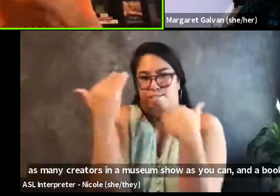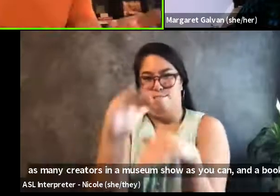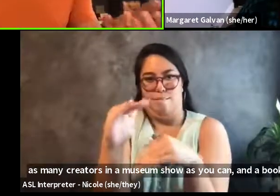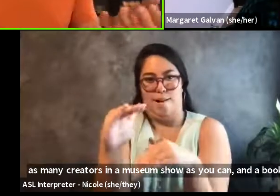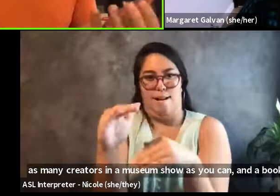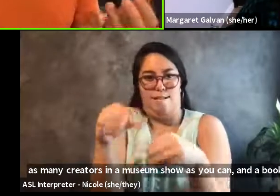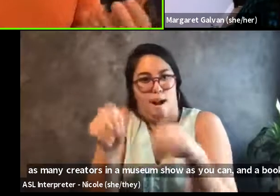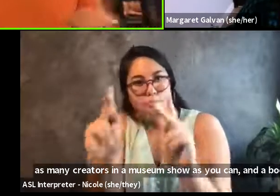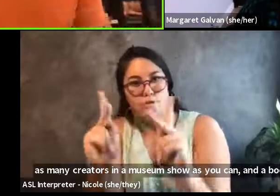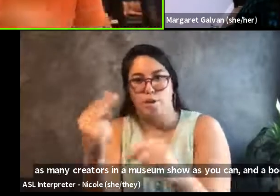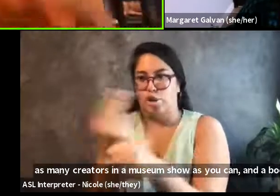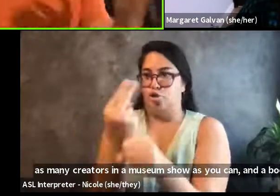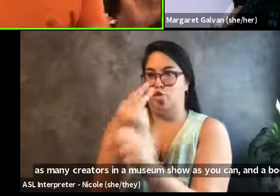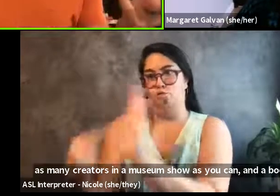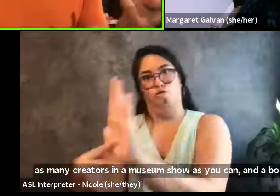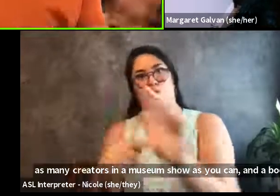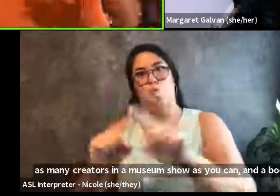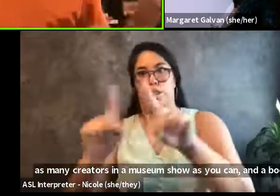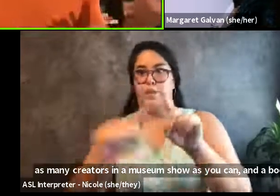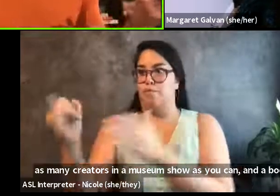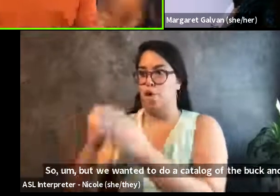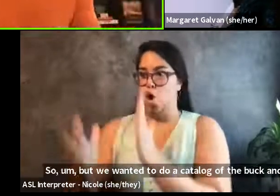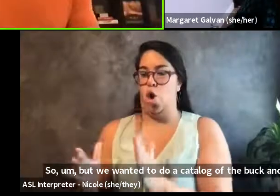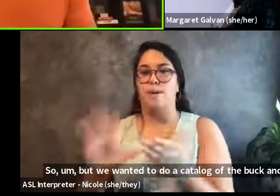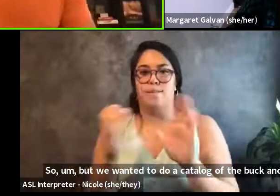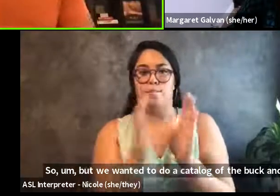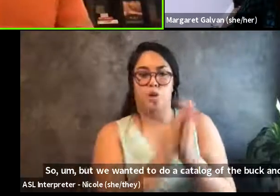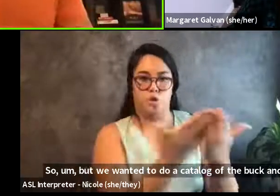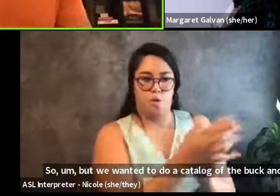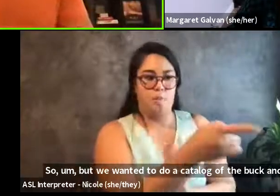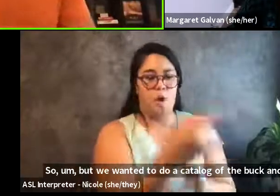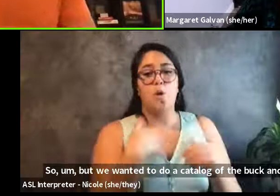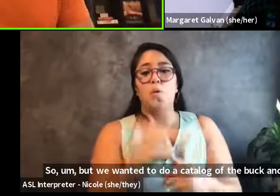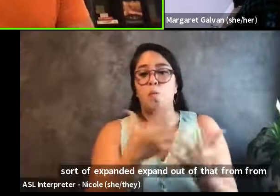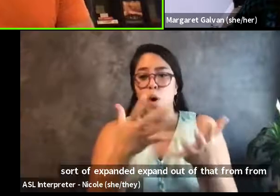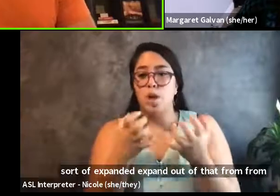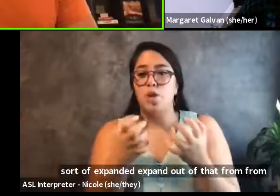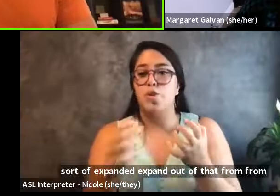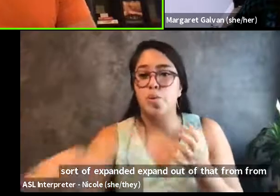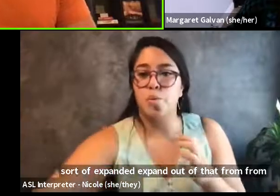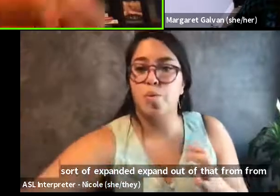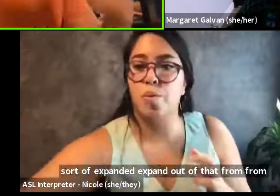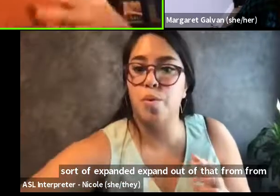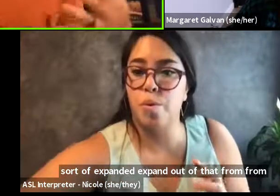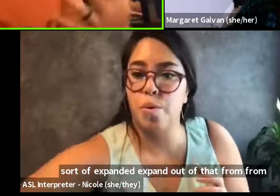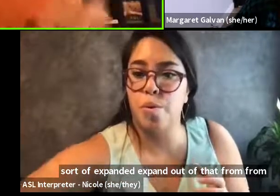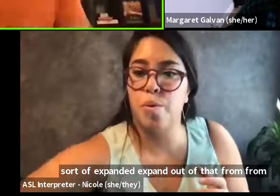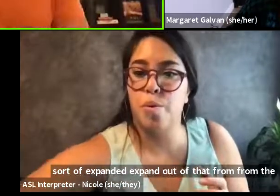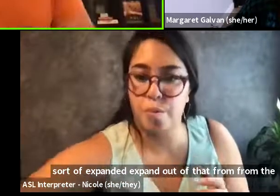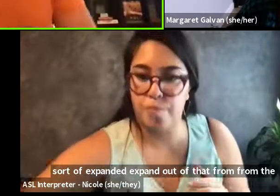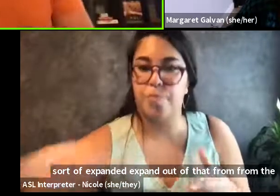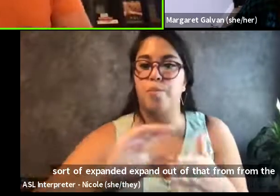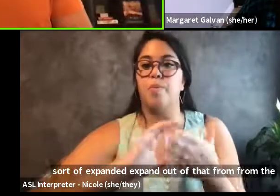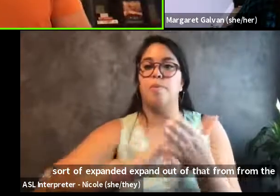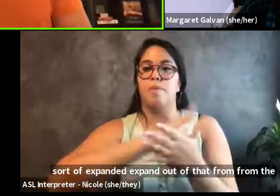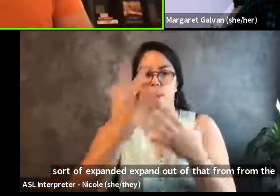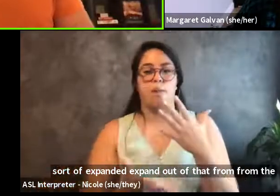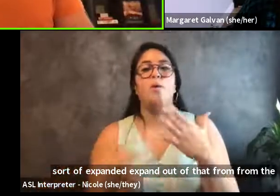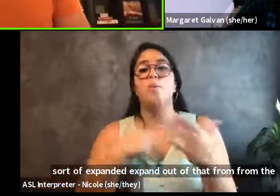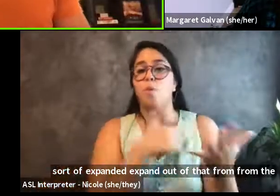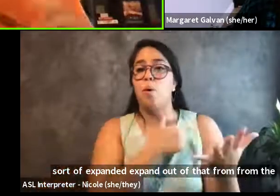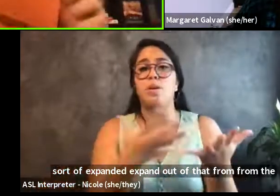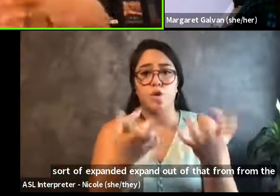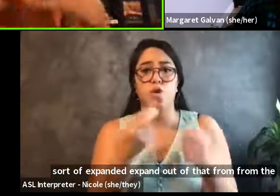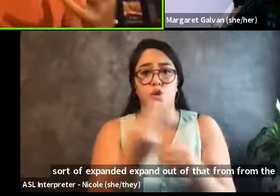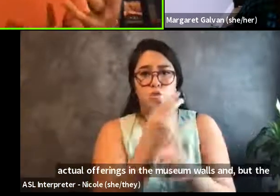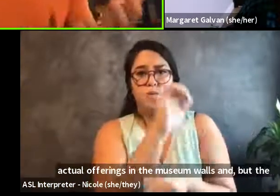but we wanted to do a catalog of the book and sort of expand it, expand out of it from, from the actual offerings in the, um, on the museum walls. And, uh,